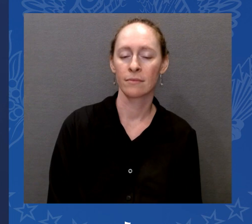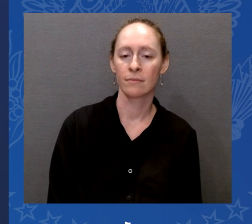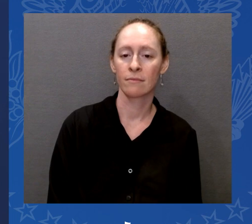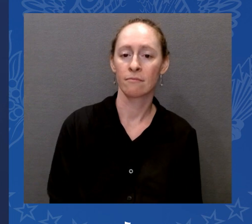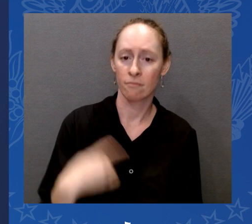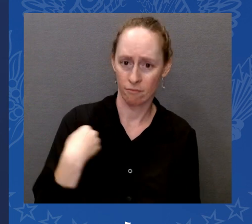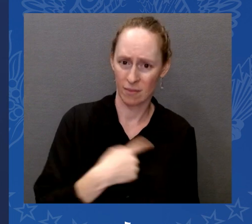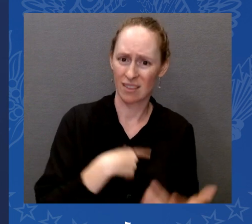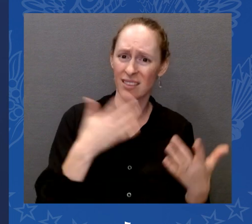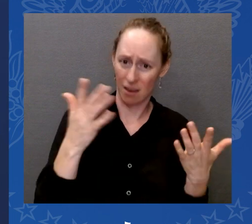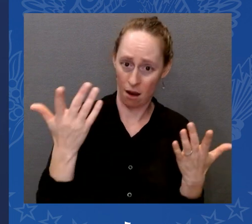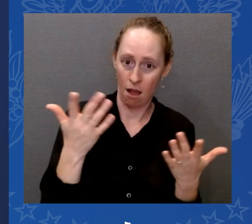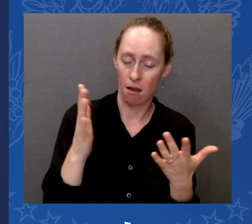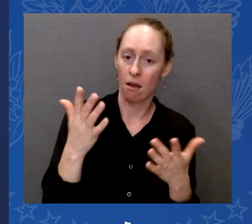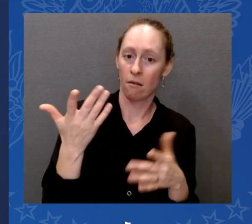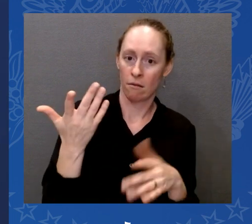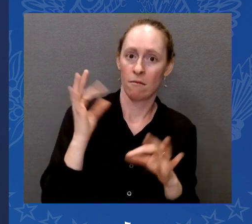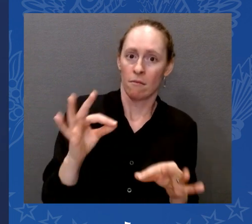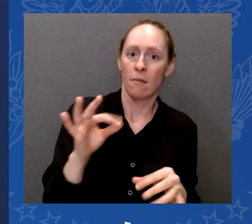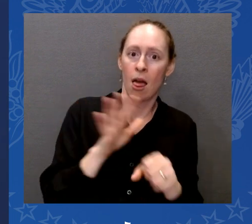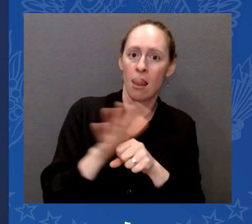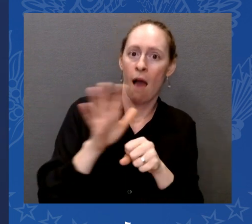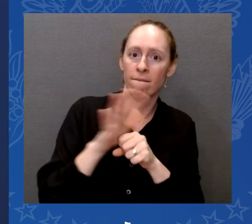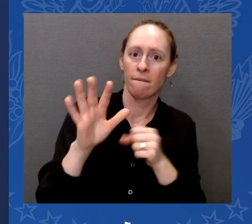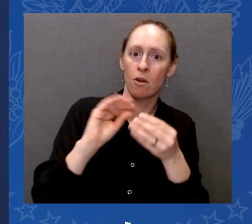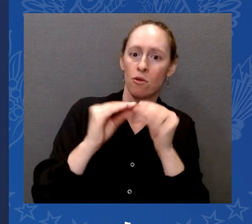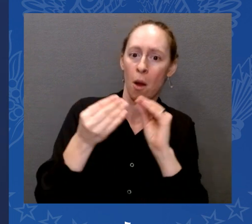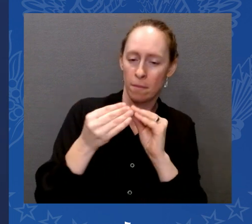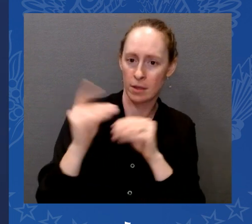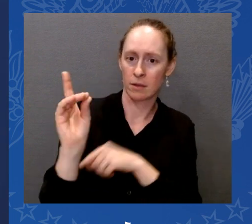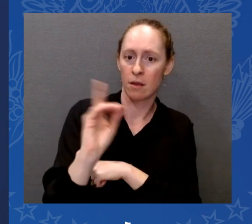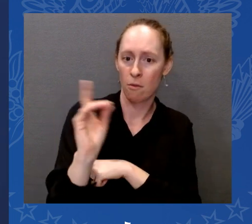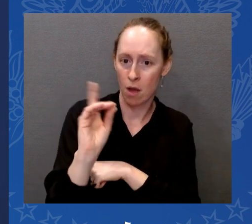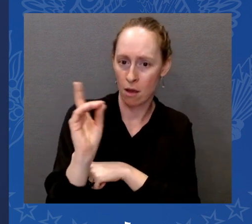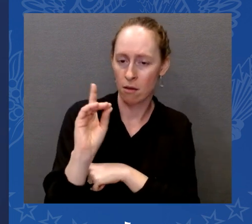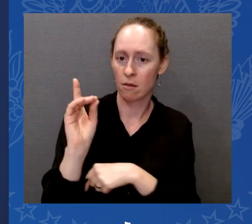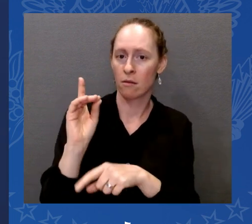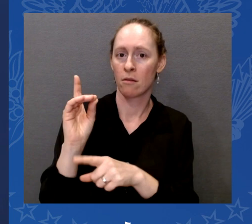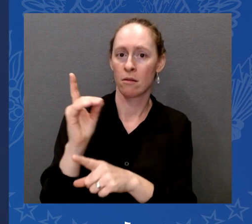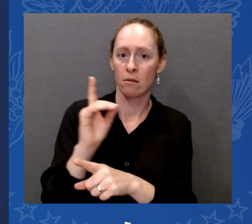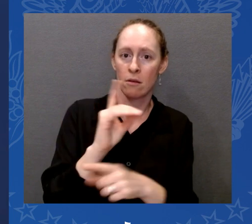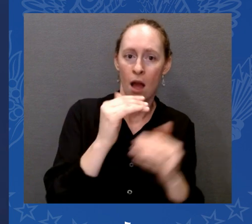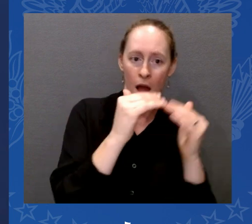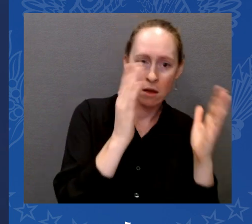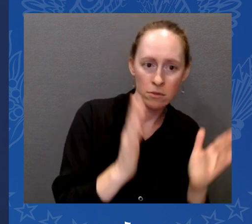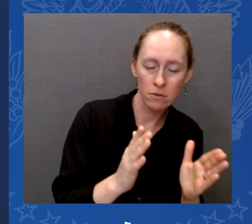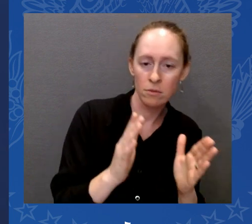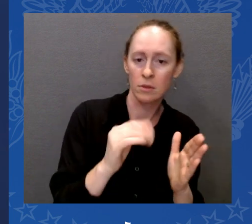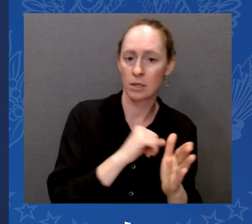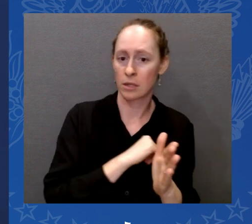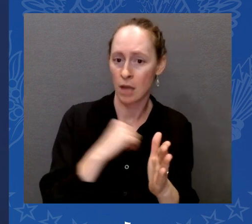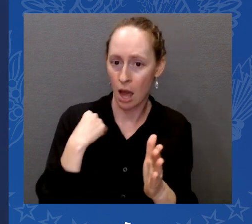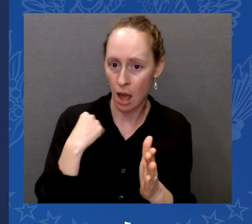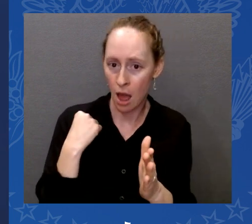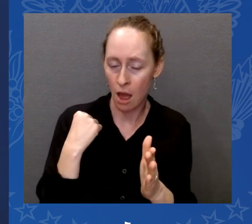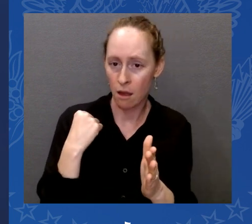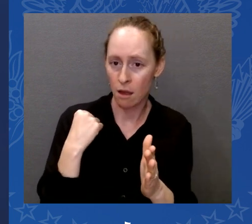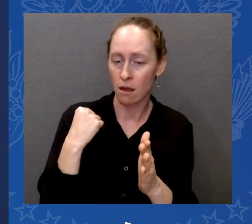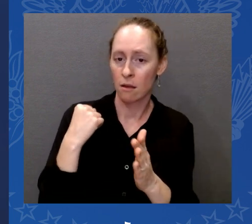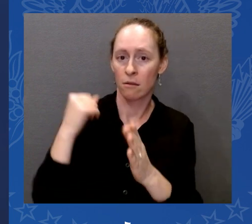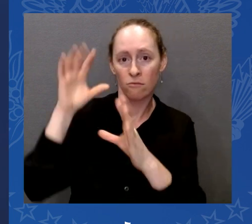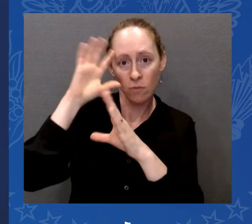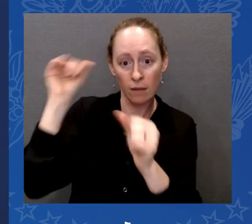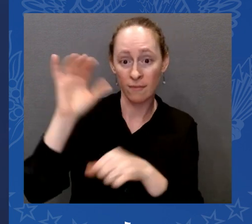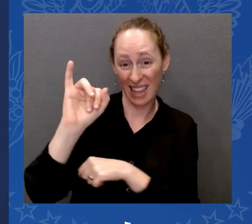a Democratic president. If McConnell was leader, this bill never would have seen the light of day, and we would not be here